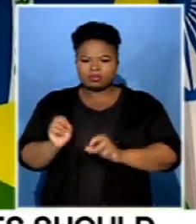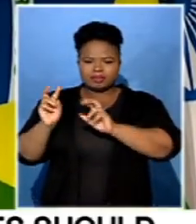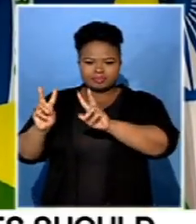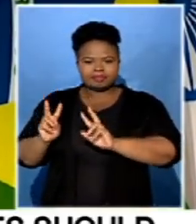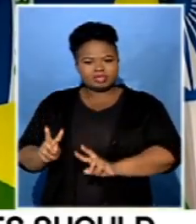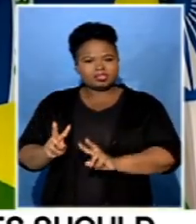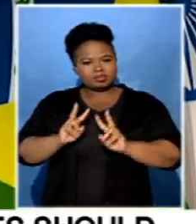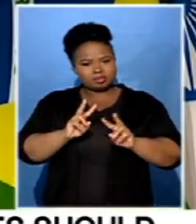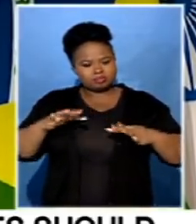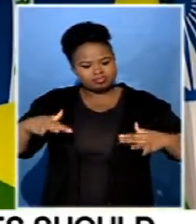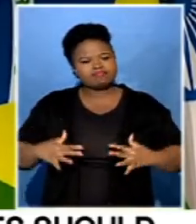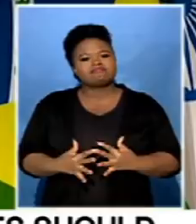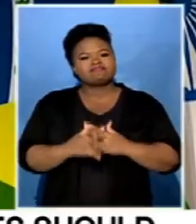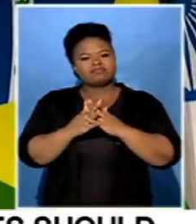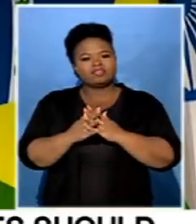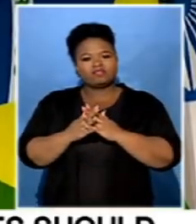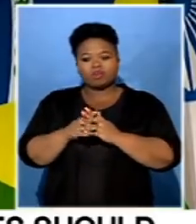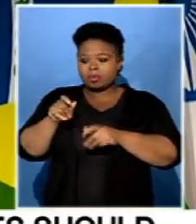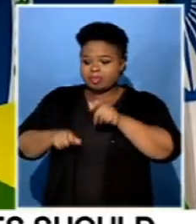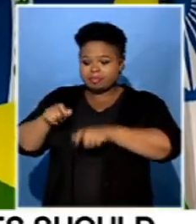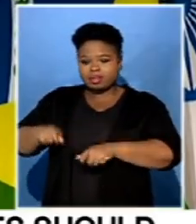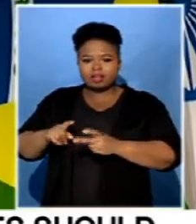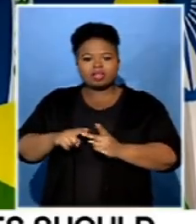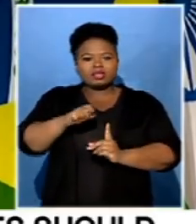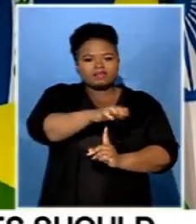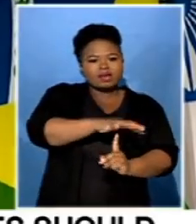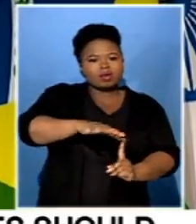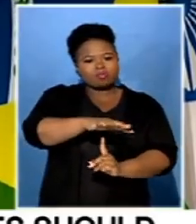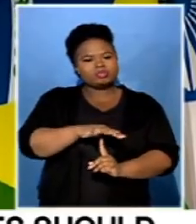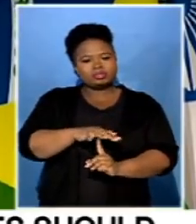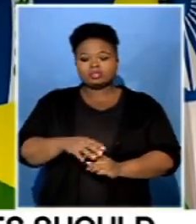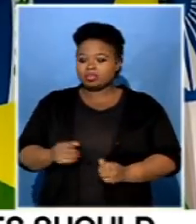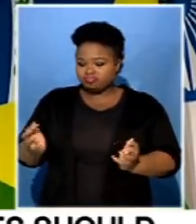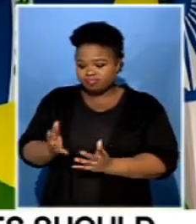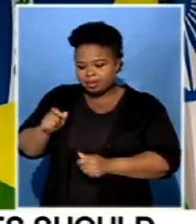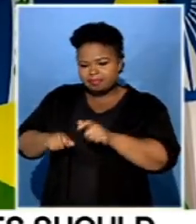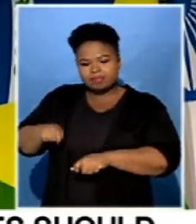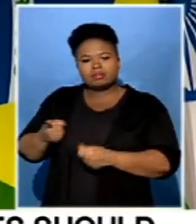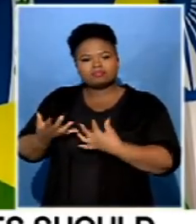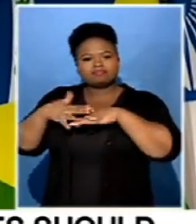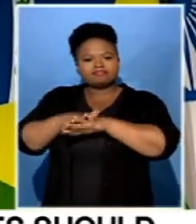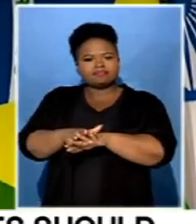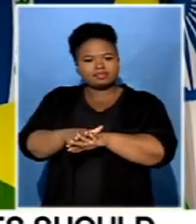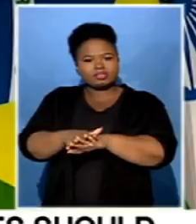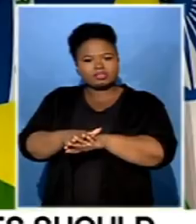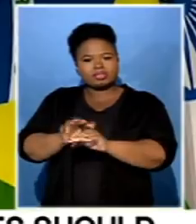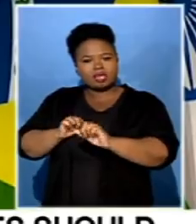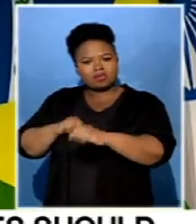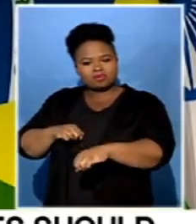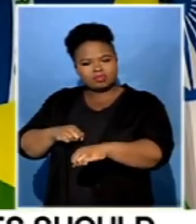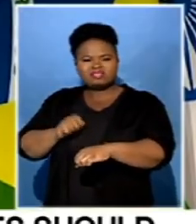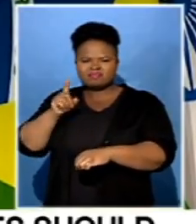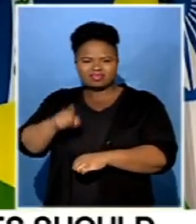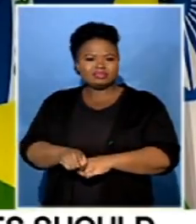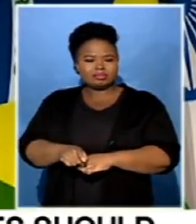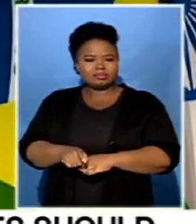between man and nature and encourage the international community to fully implement the Paris Agreement. We